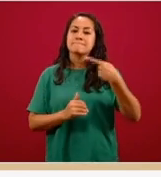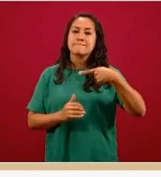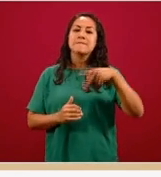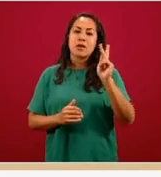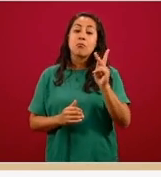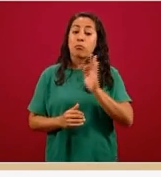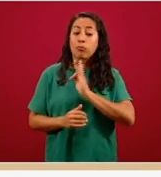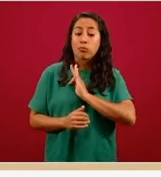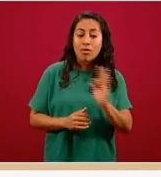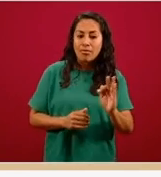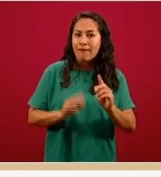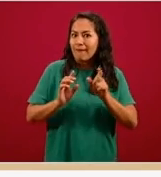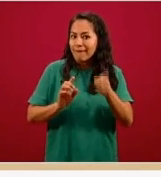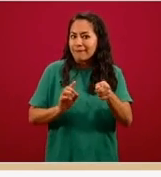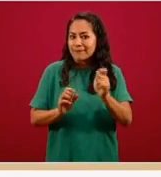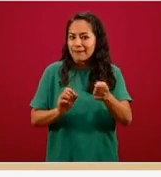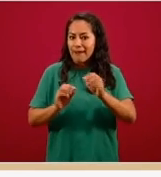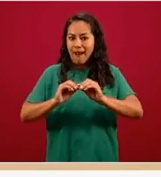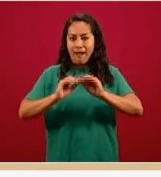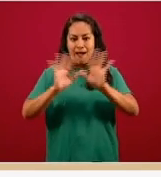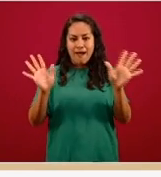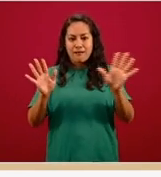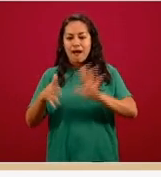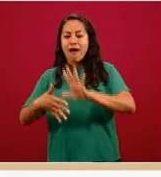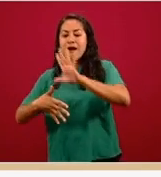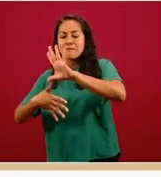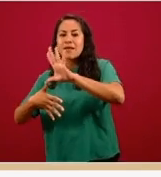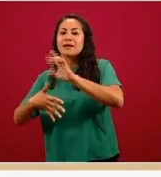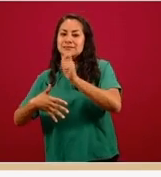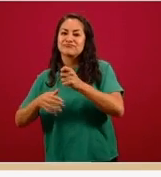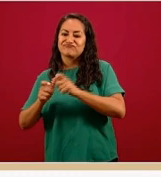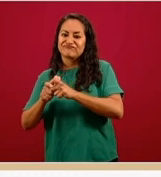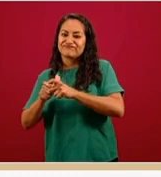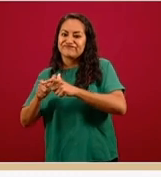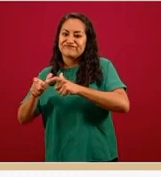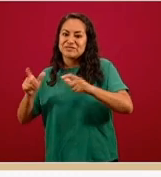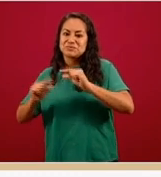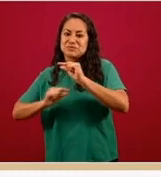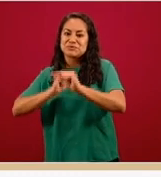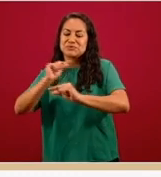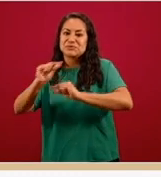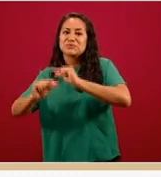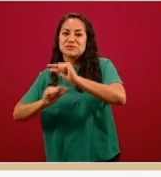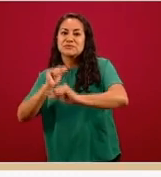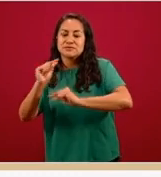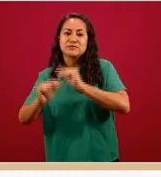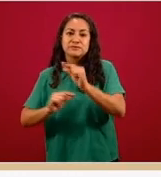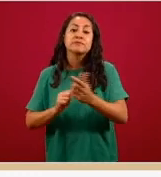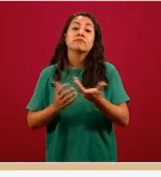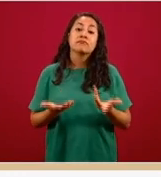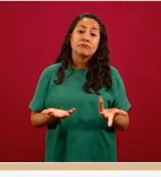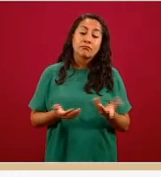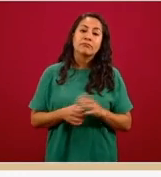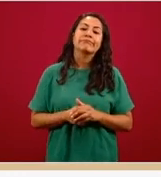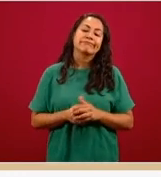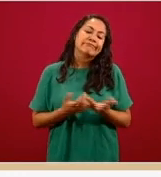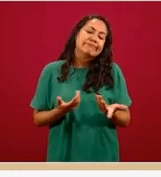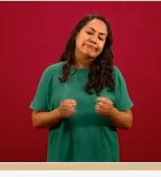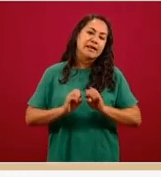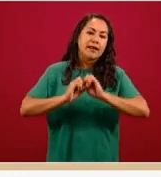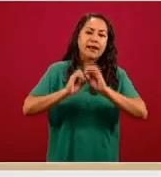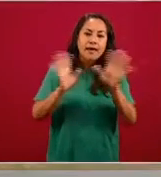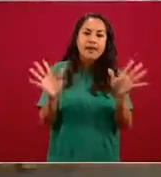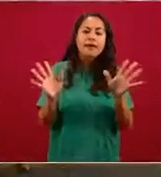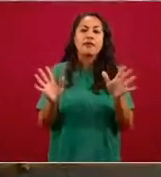region in regards to the representation in active cases through this chart is more or